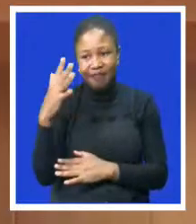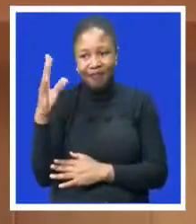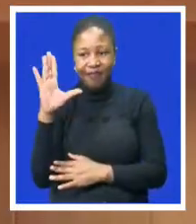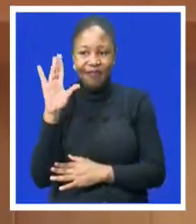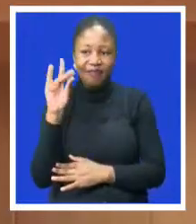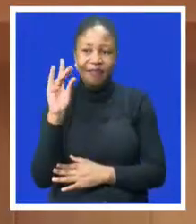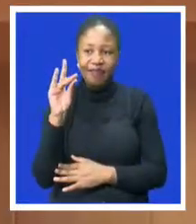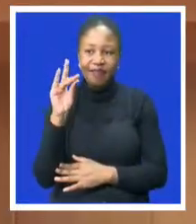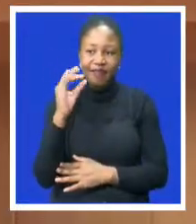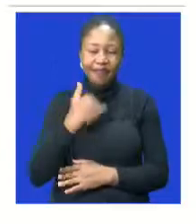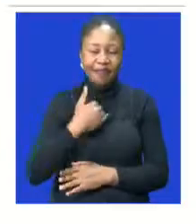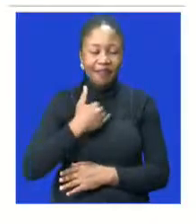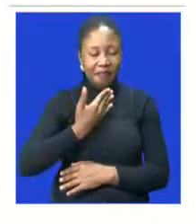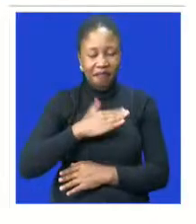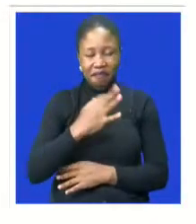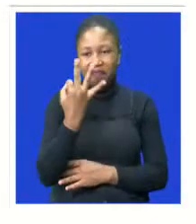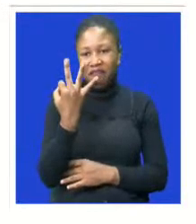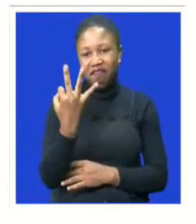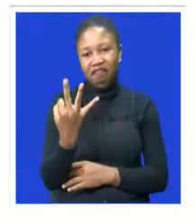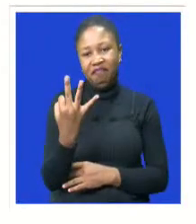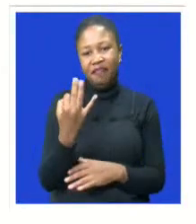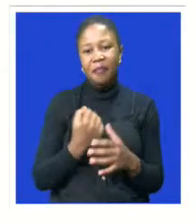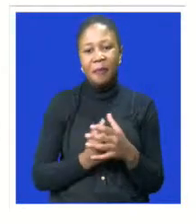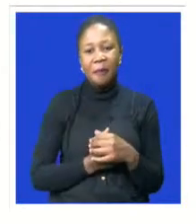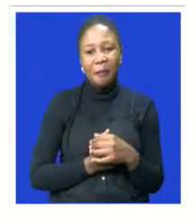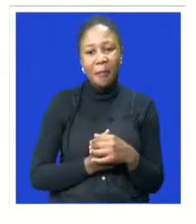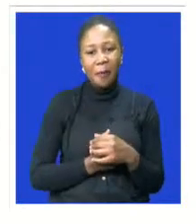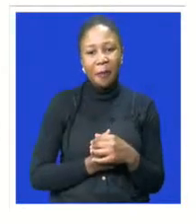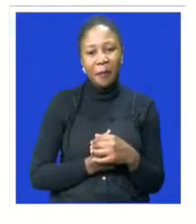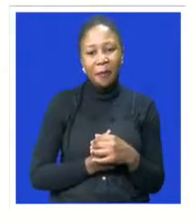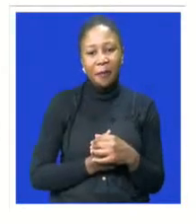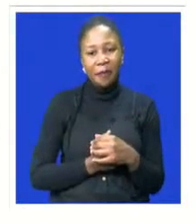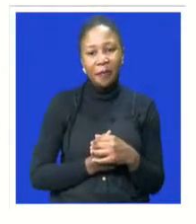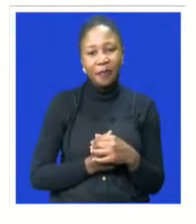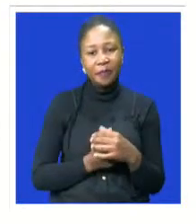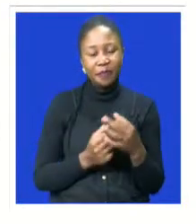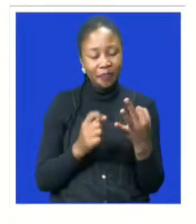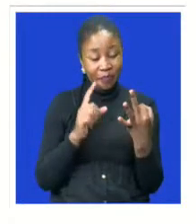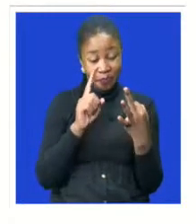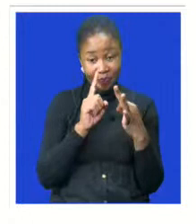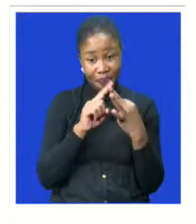3. Also, dear Lena, there is a list here.